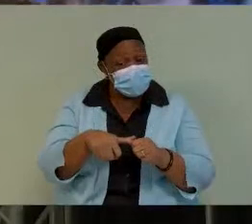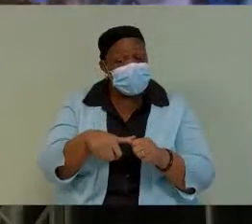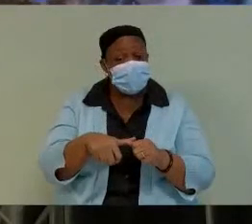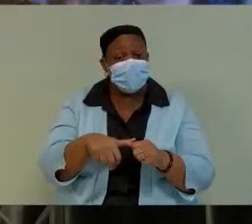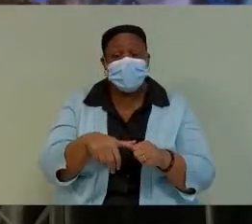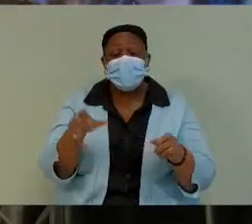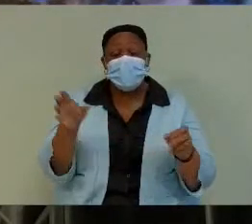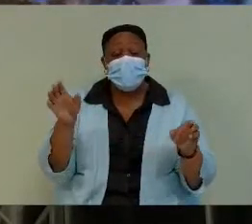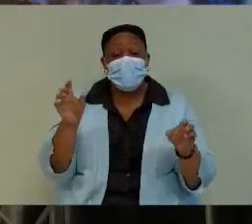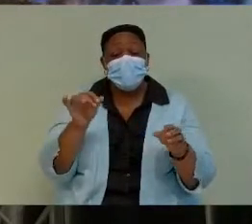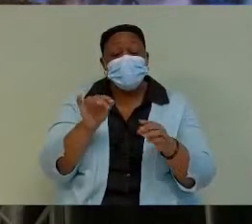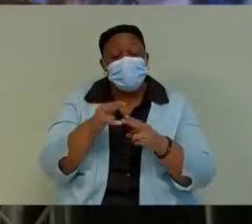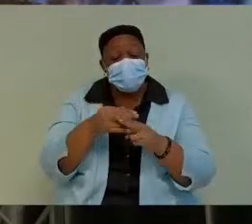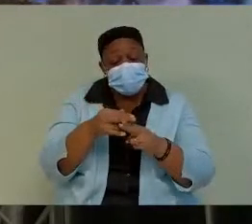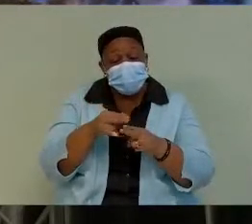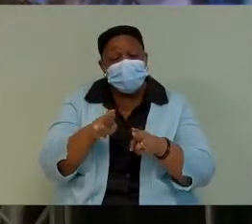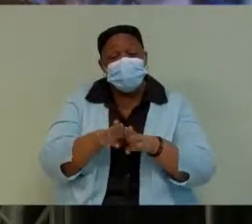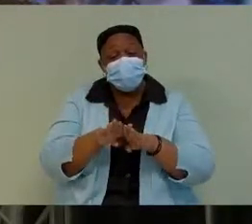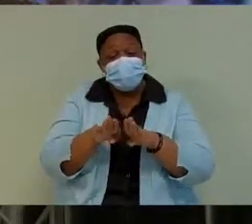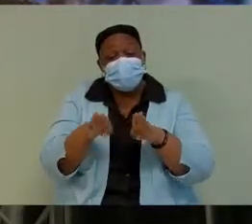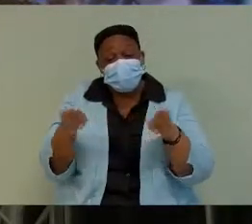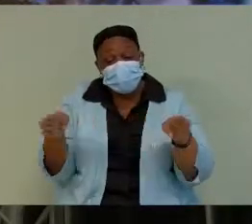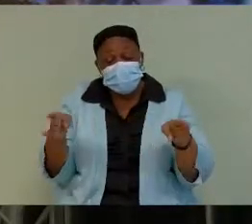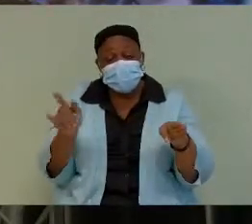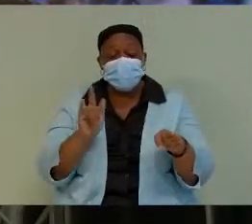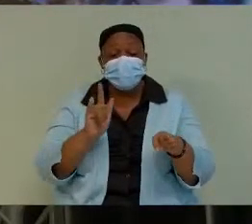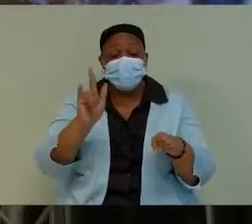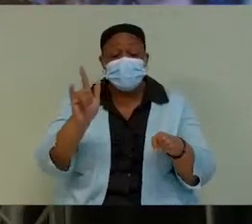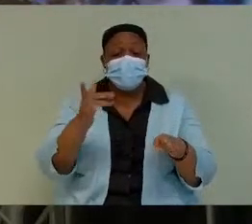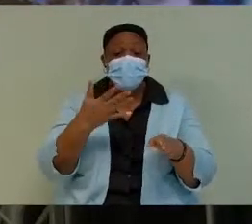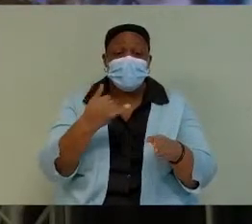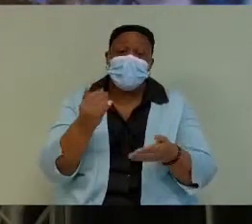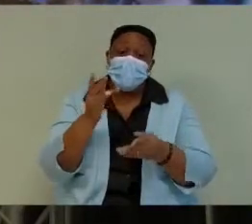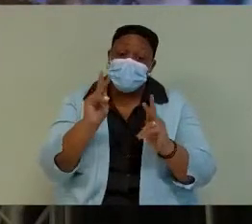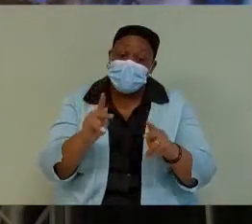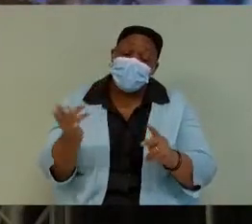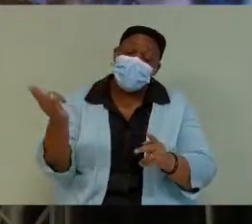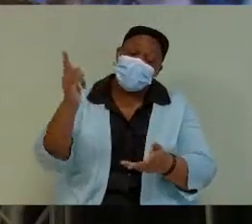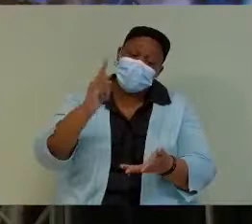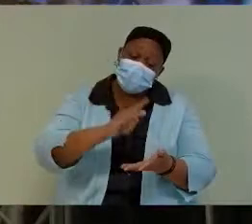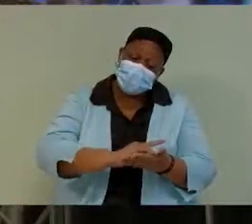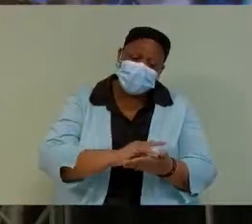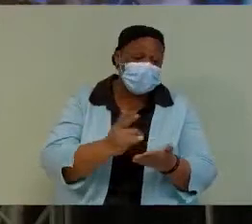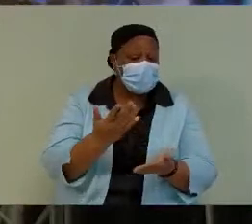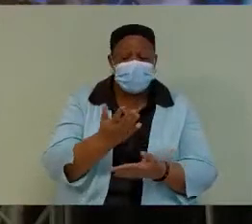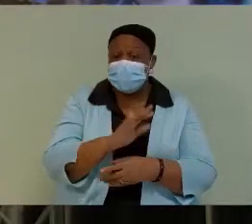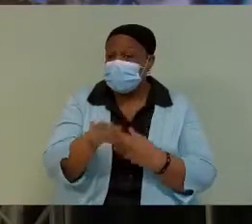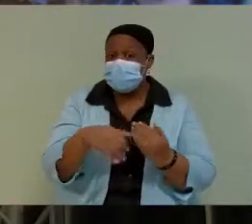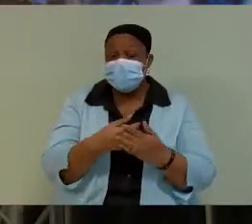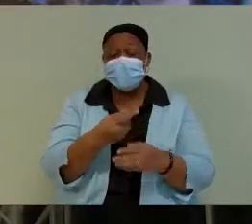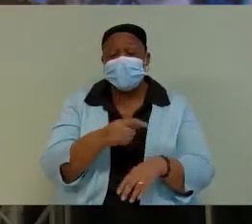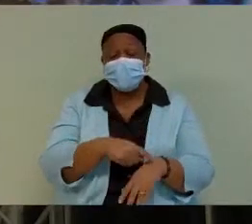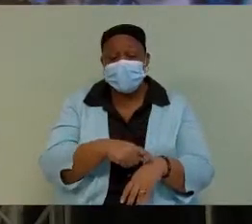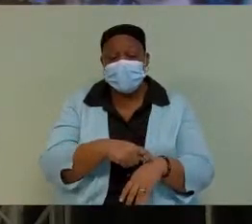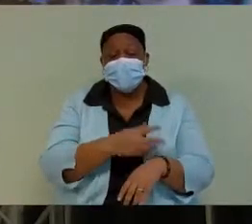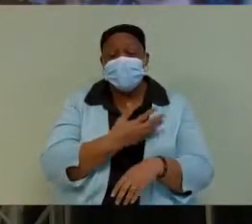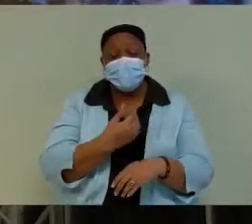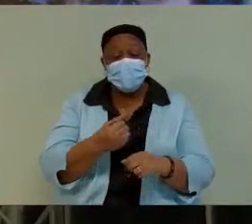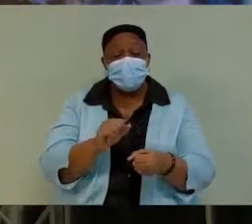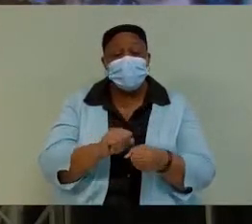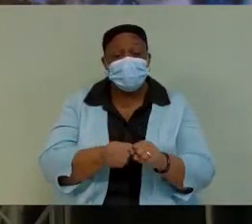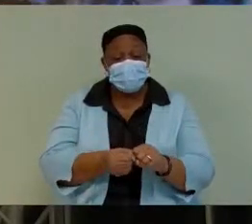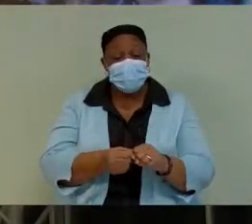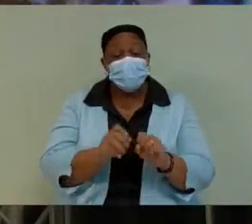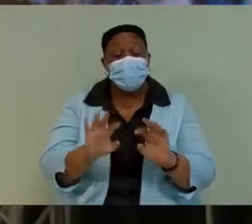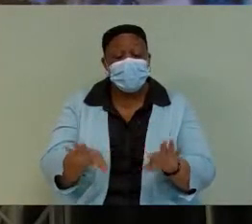this point in time, and it's something that can change. And so we cannot relax the non-pharmaceutical measures that we have been using, and